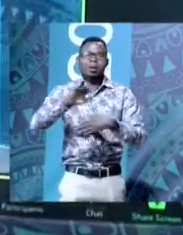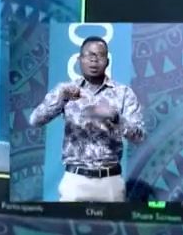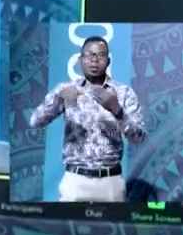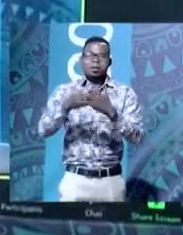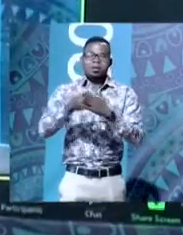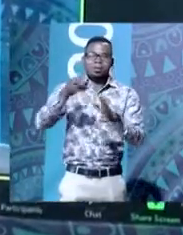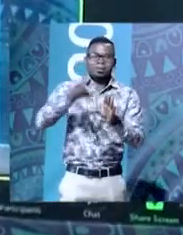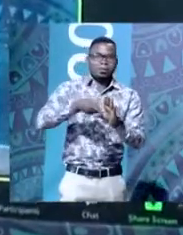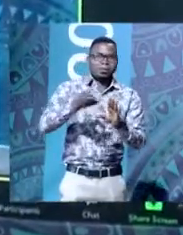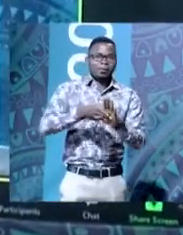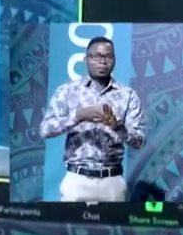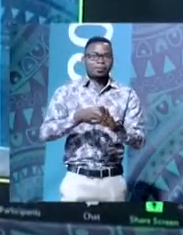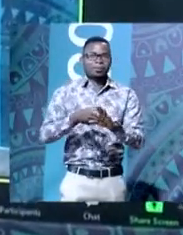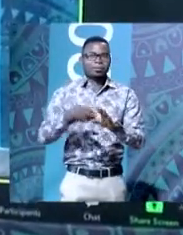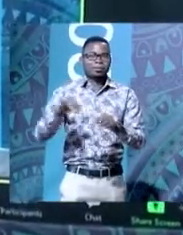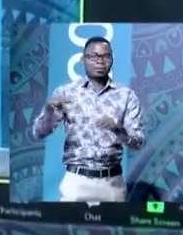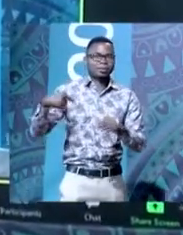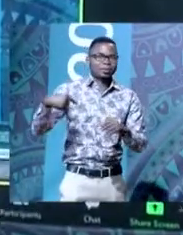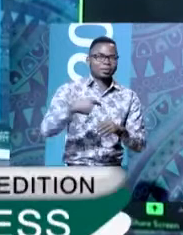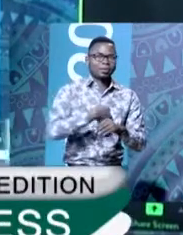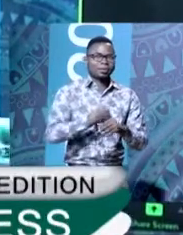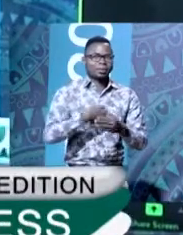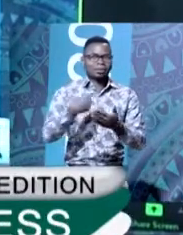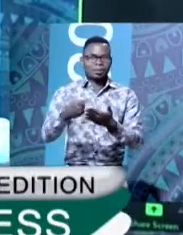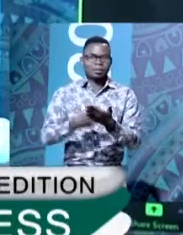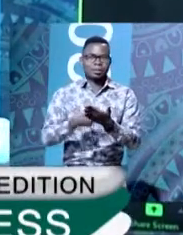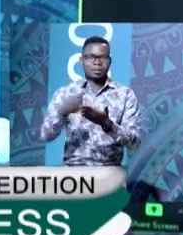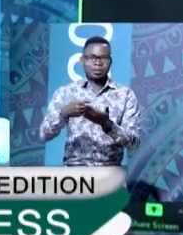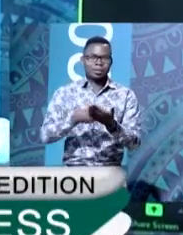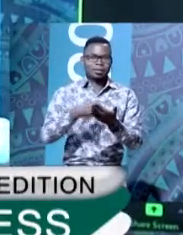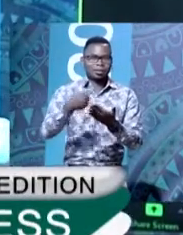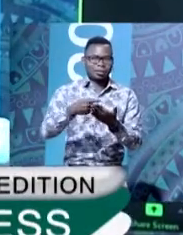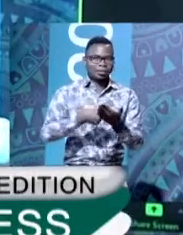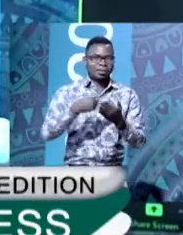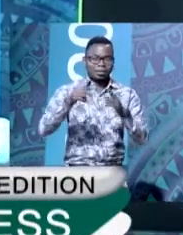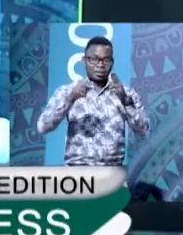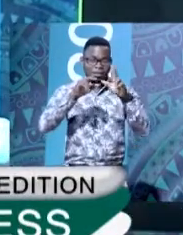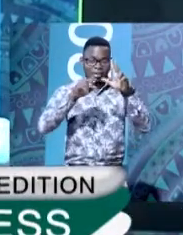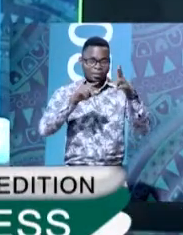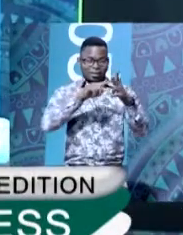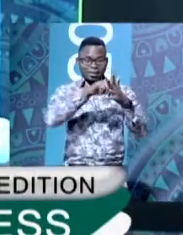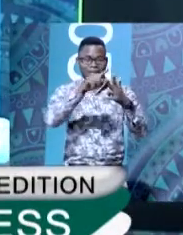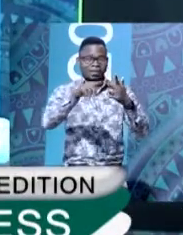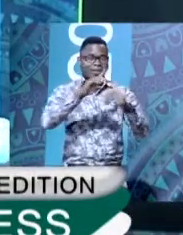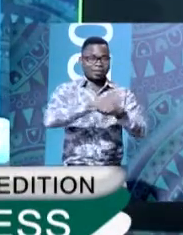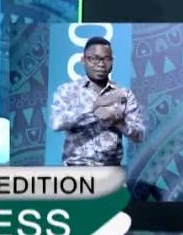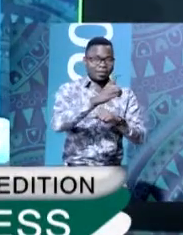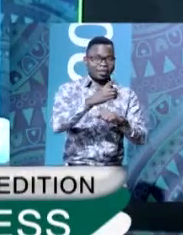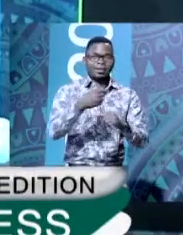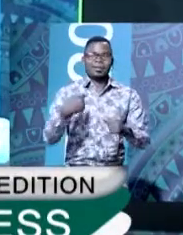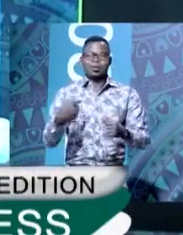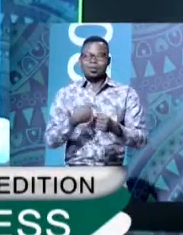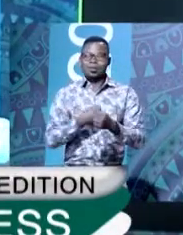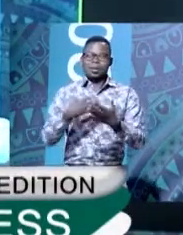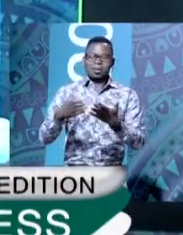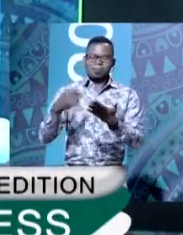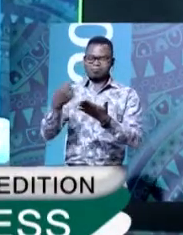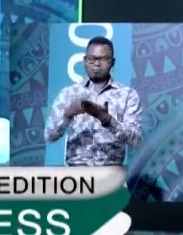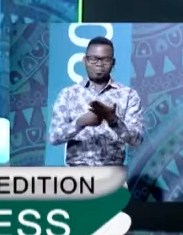continue our discussion. It's a three-day conversation. What I'll be doing right now is moderating